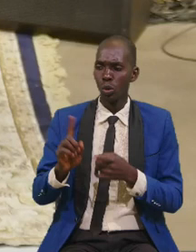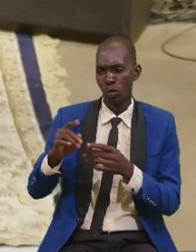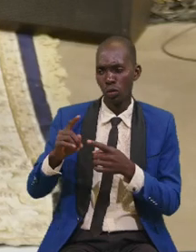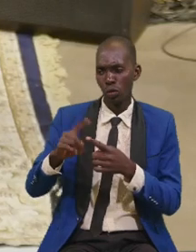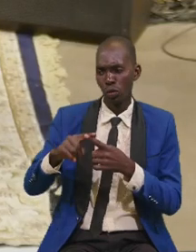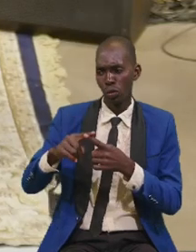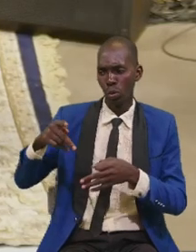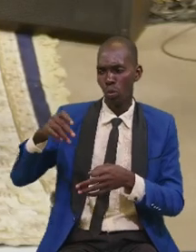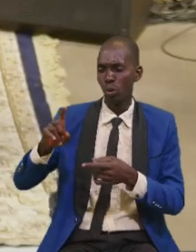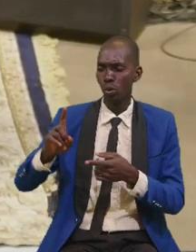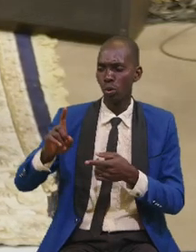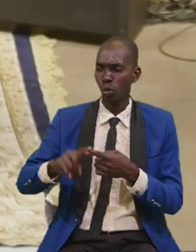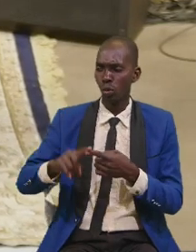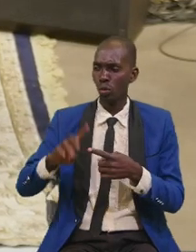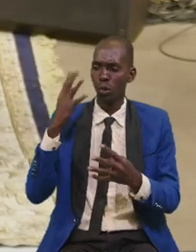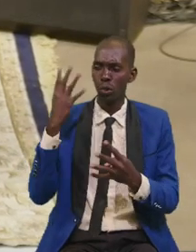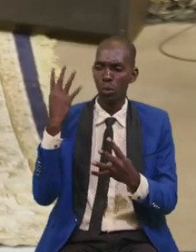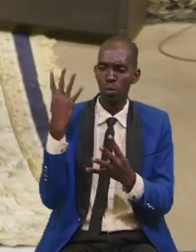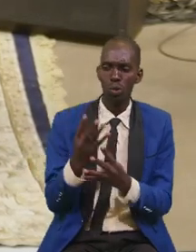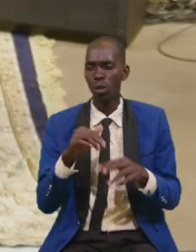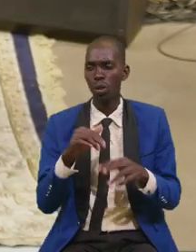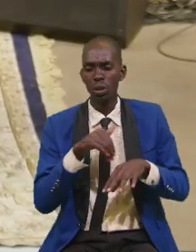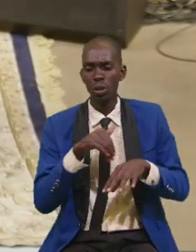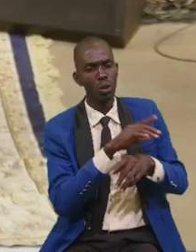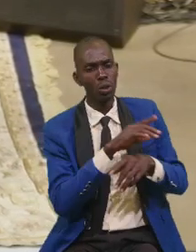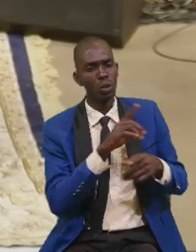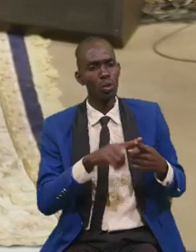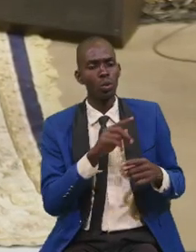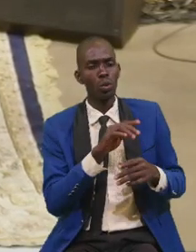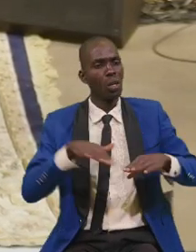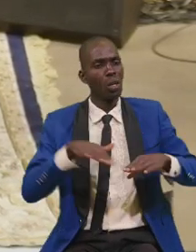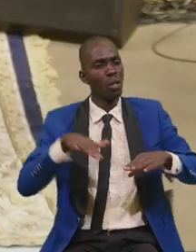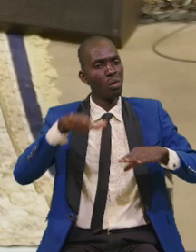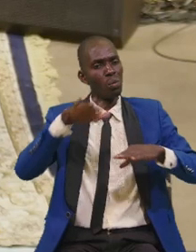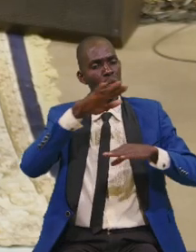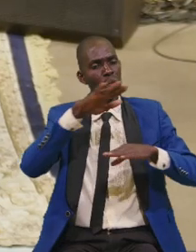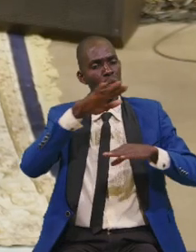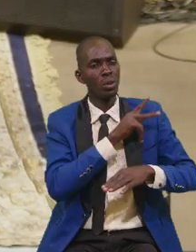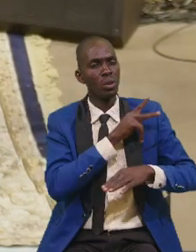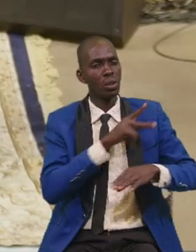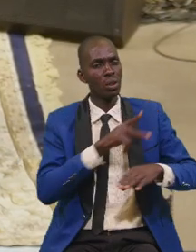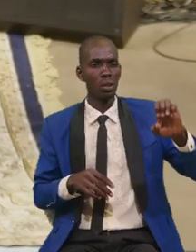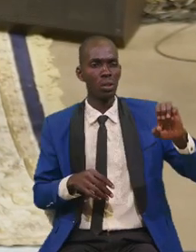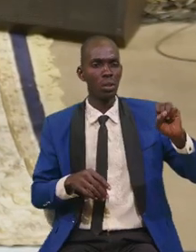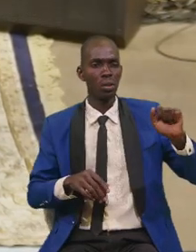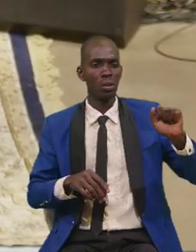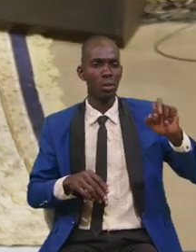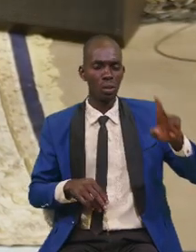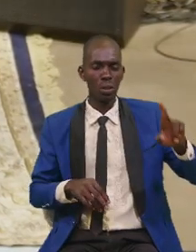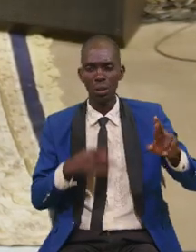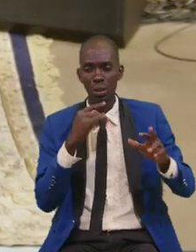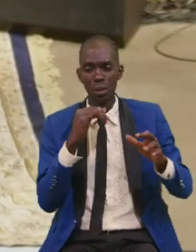give a greater judgment, this king now said, Paul, almost thou persuadest me to be a Christian.